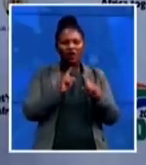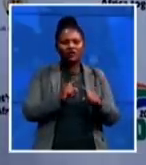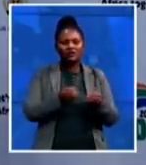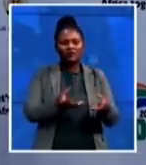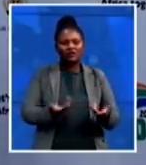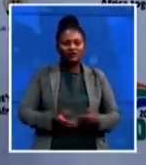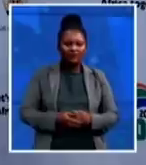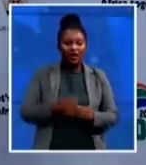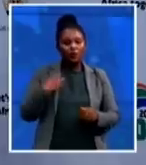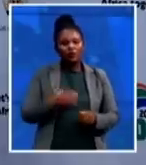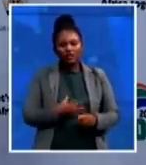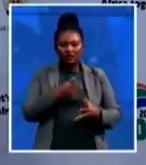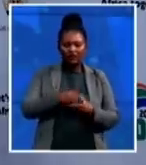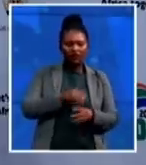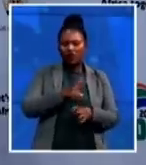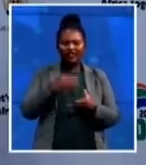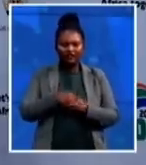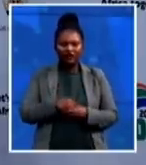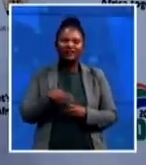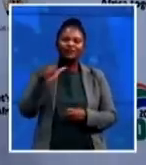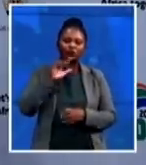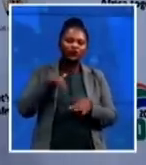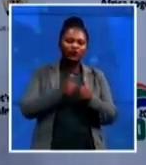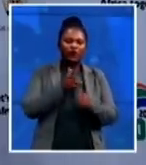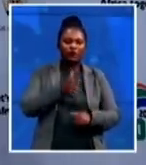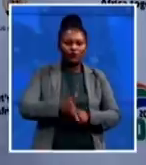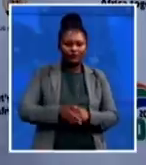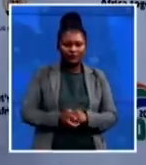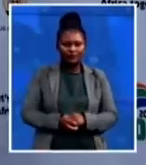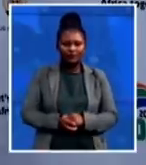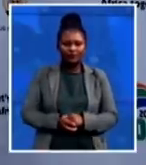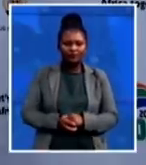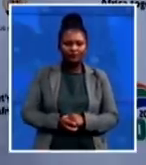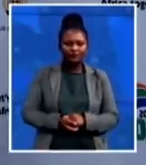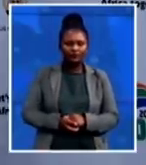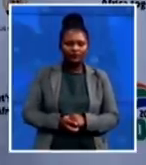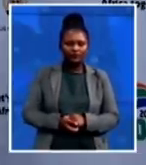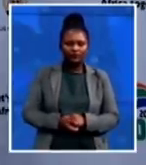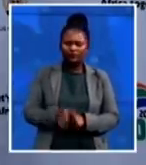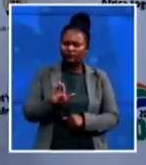matter we'll have to attend to. I just want to come back again, although we dealt with this question.